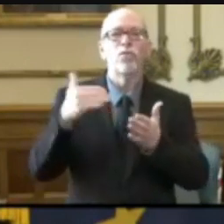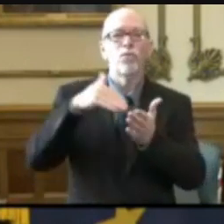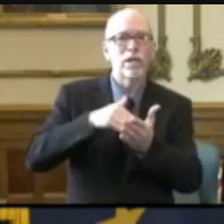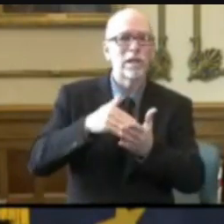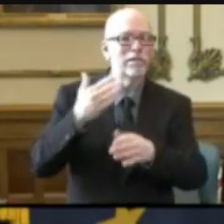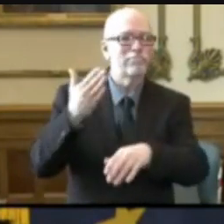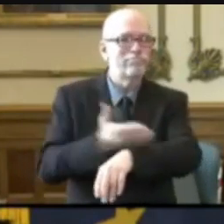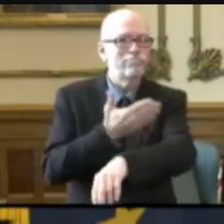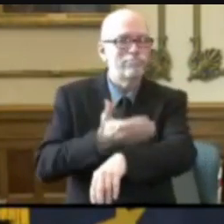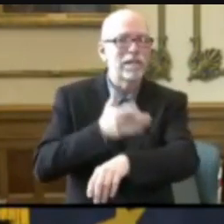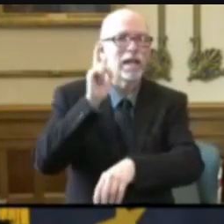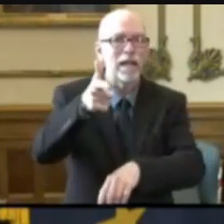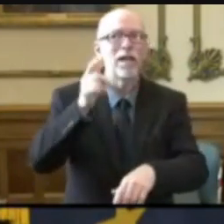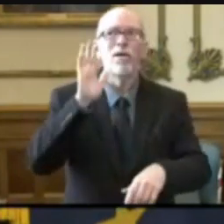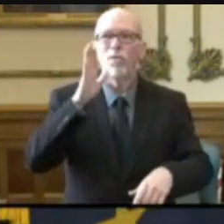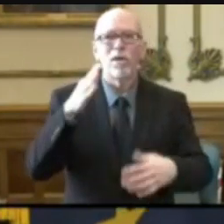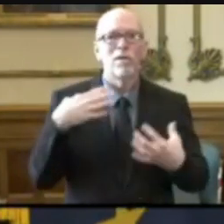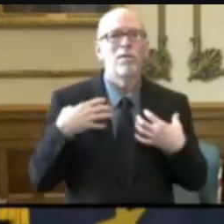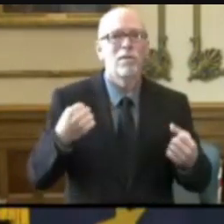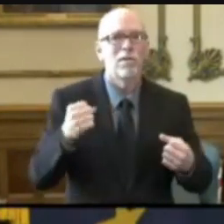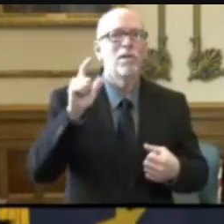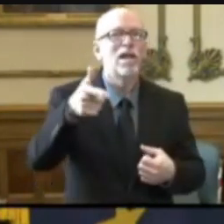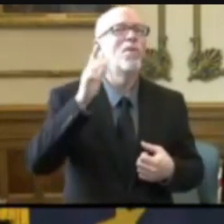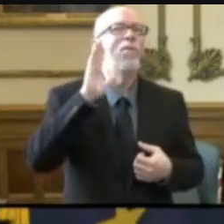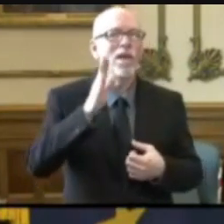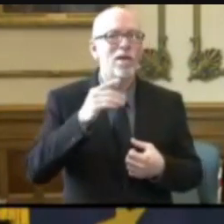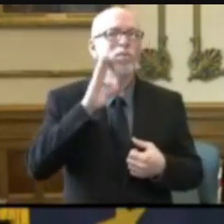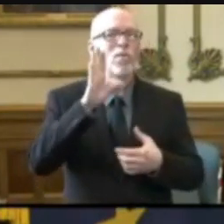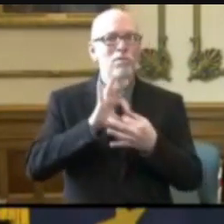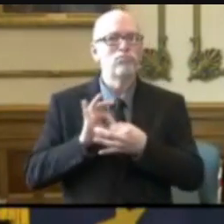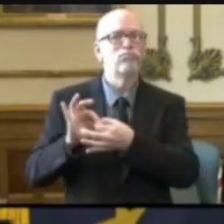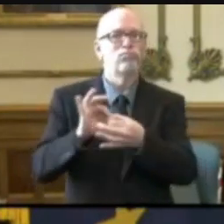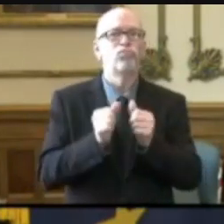be recovery, and we're going to do it together.